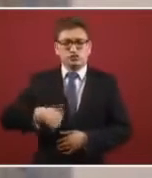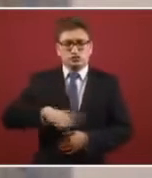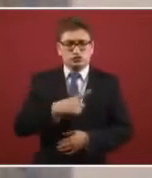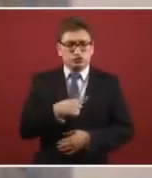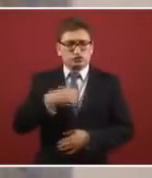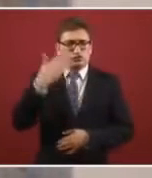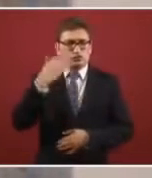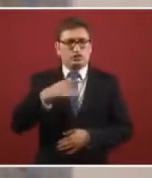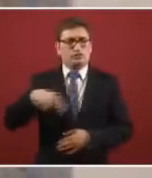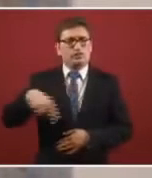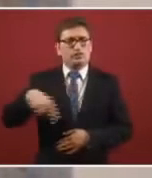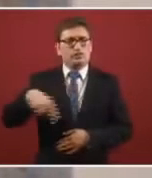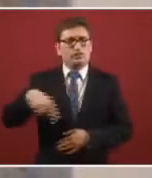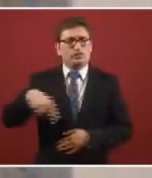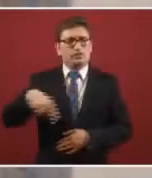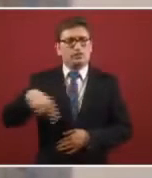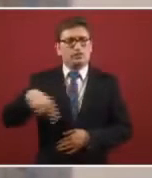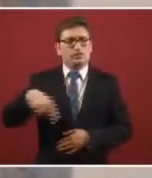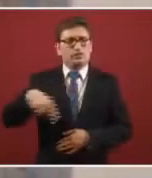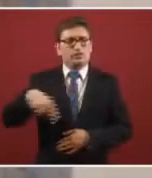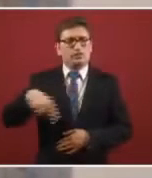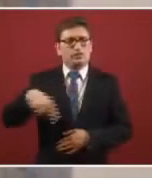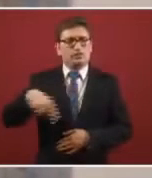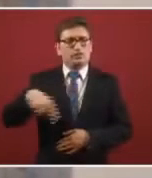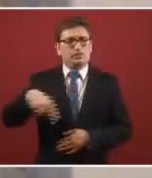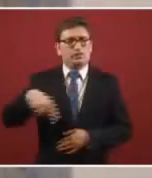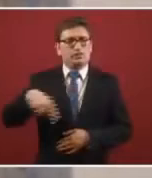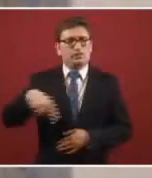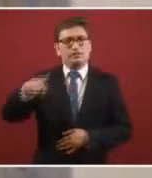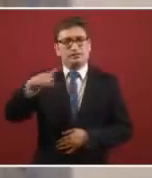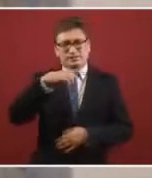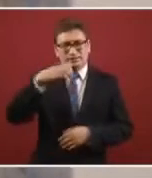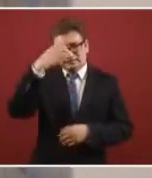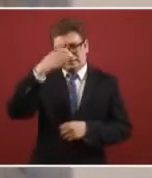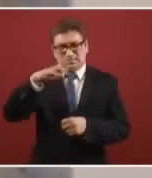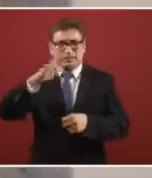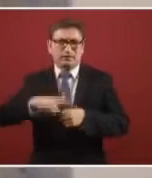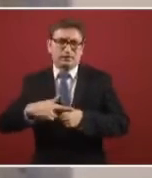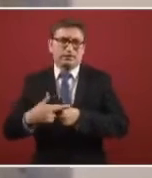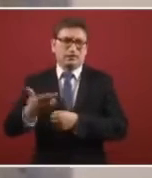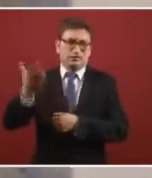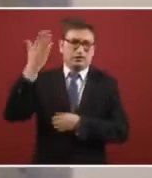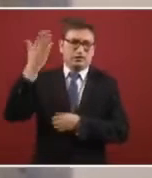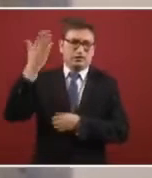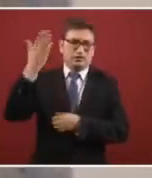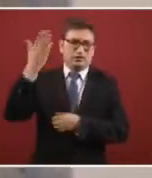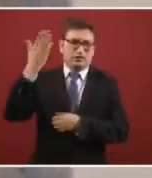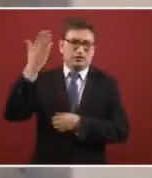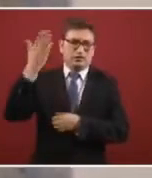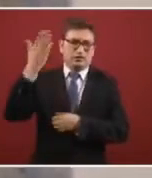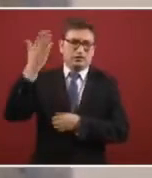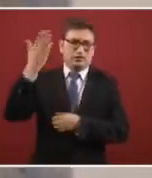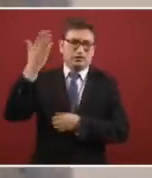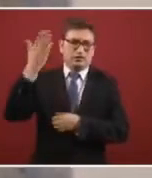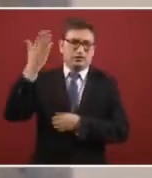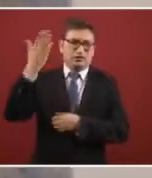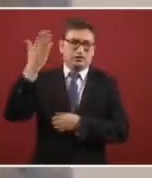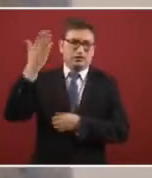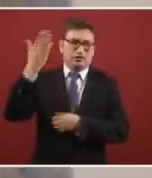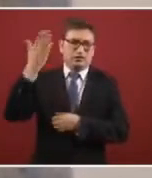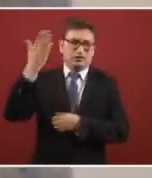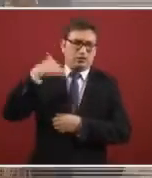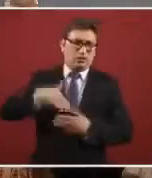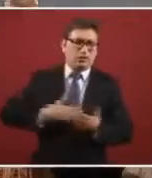invasiones extranjeras. From foreign invasions. Nos vaciaron el país. That emptied out our